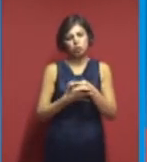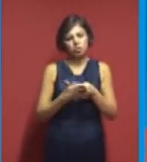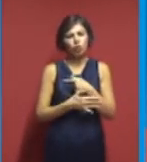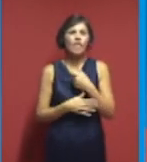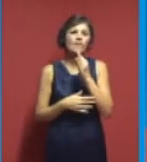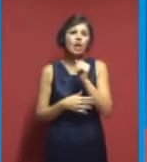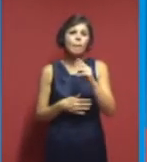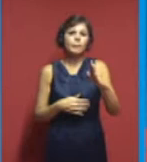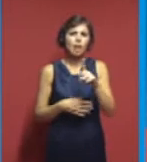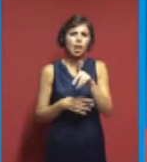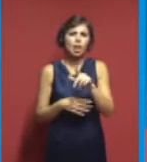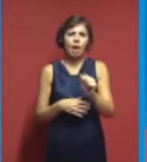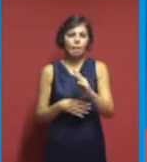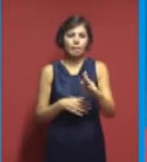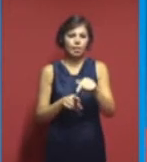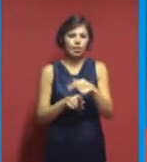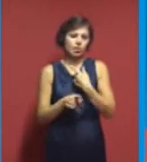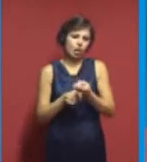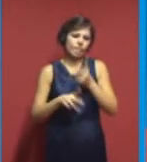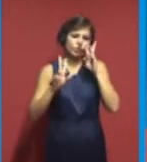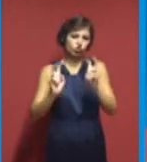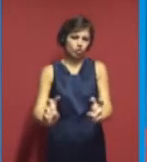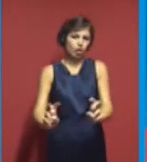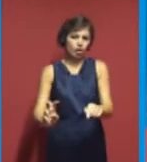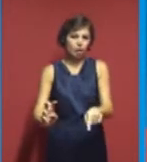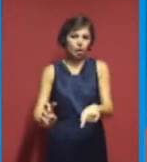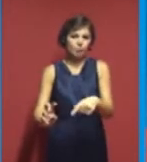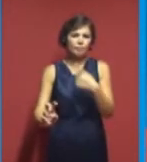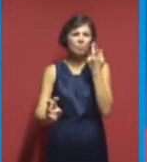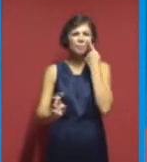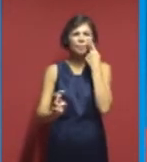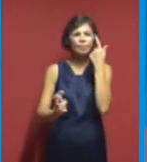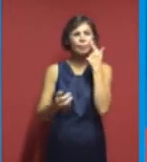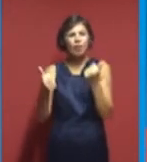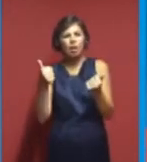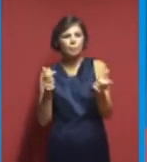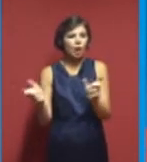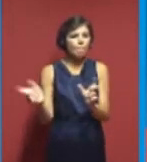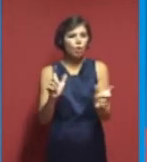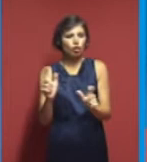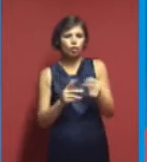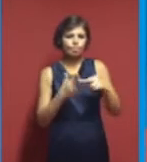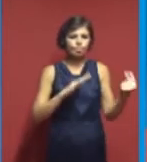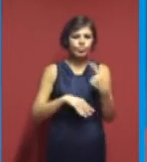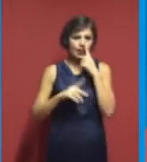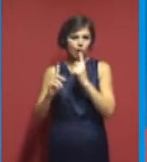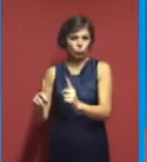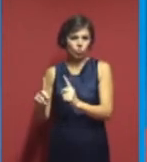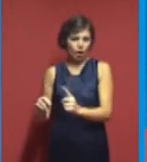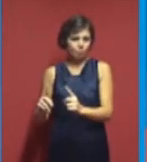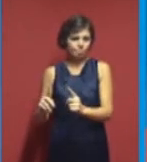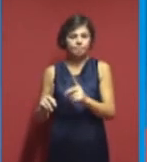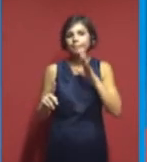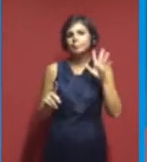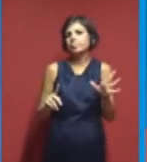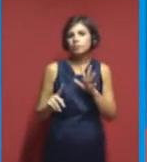research about which are the issues of the relationship between technology and nature. Because if we think that we were going to have 500 Fab Labs cutting